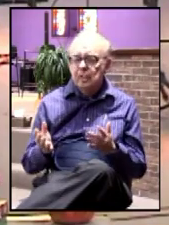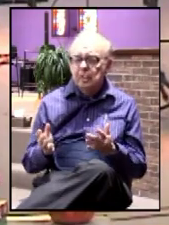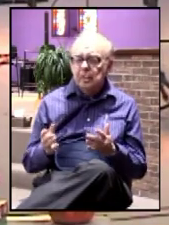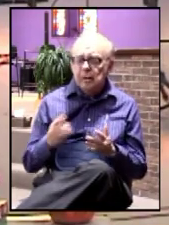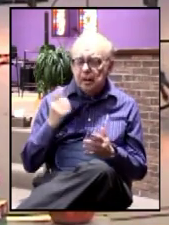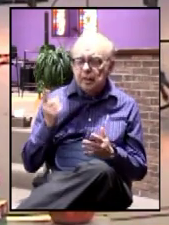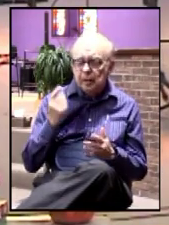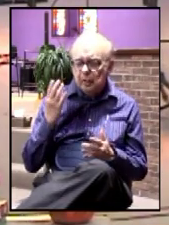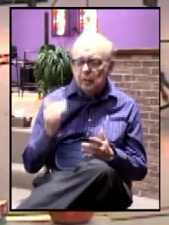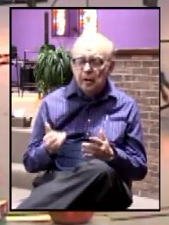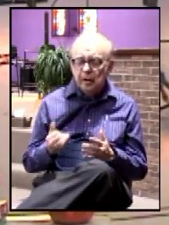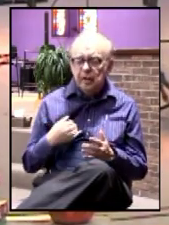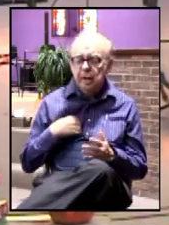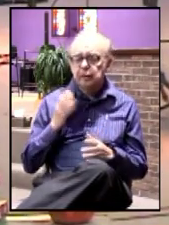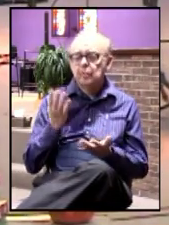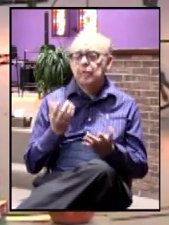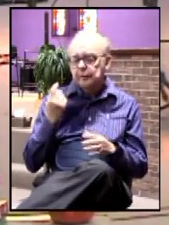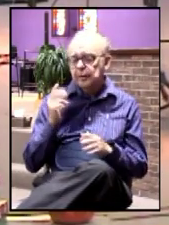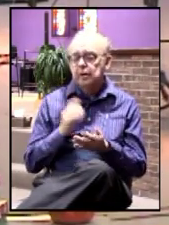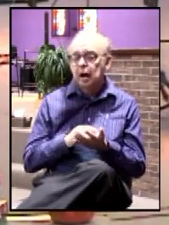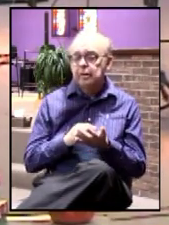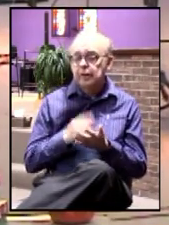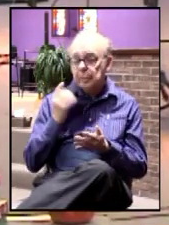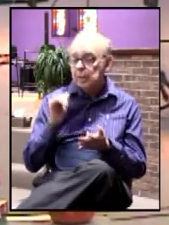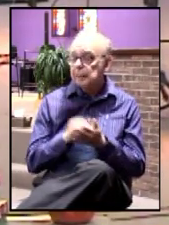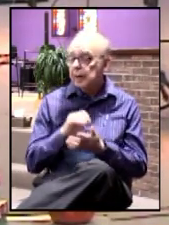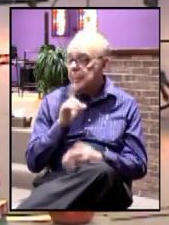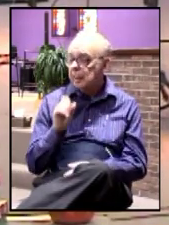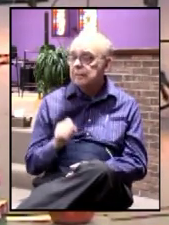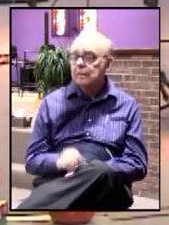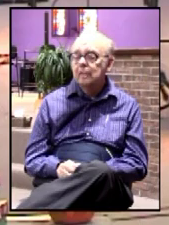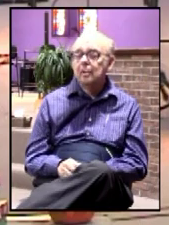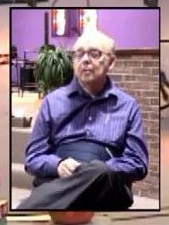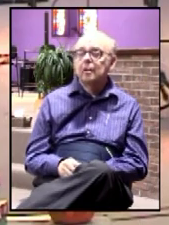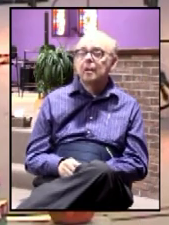Have you ever thought why you have to wait for the doctor?